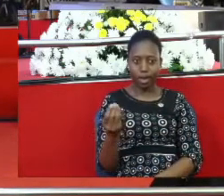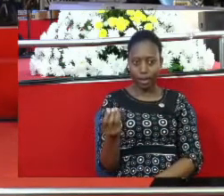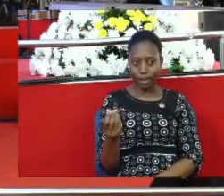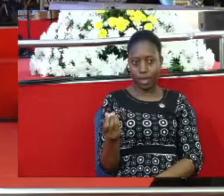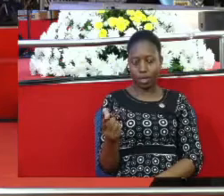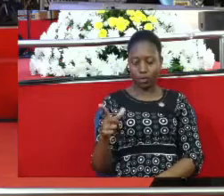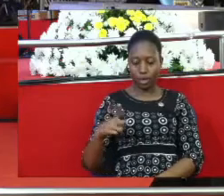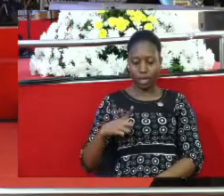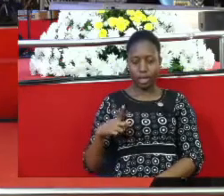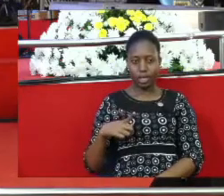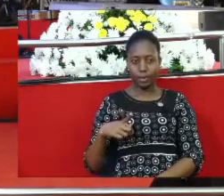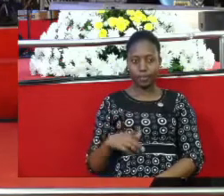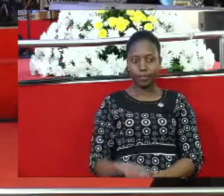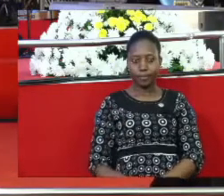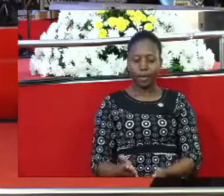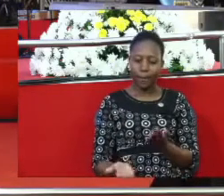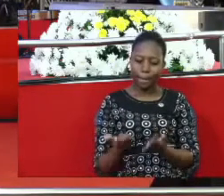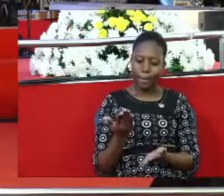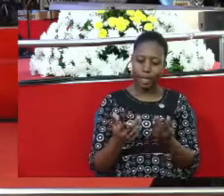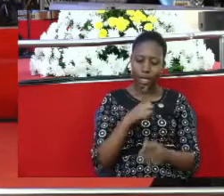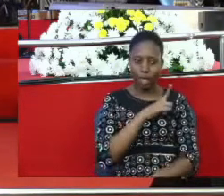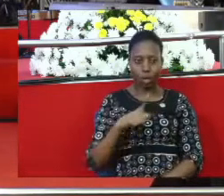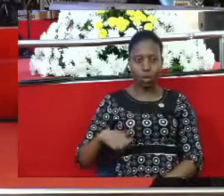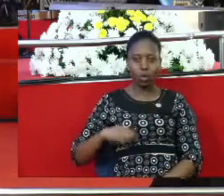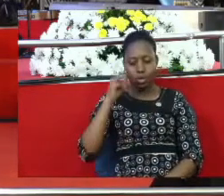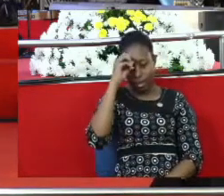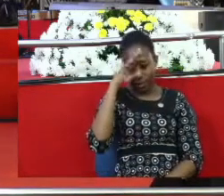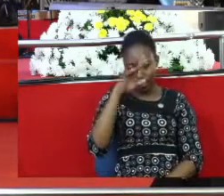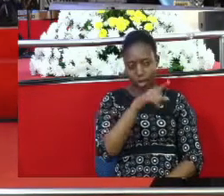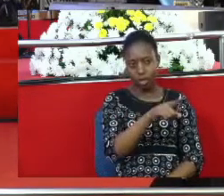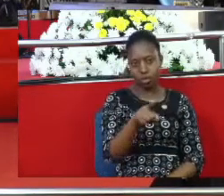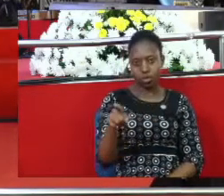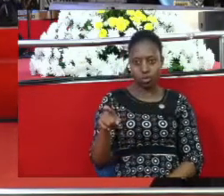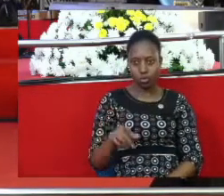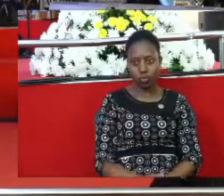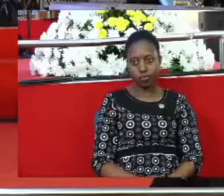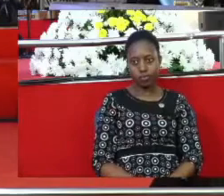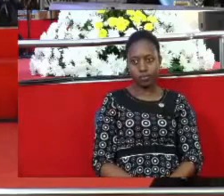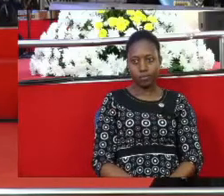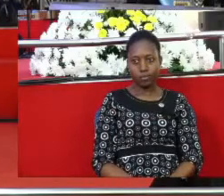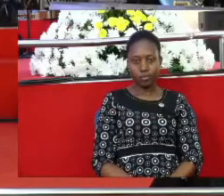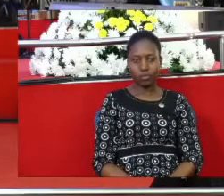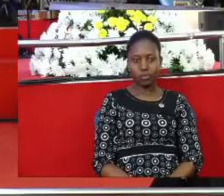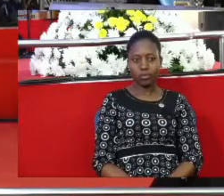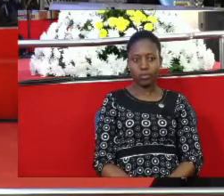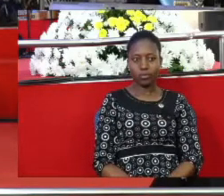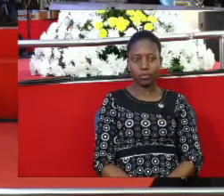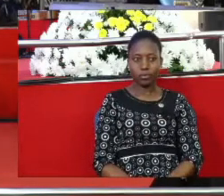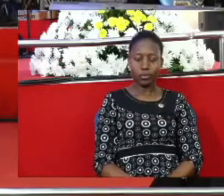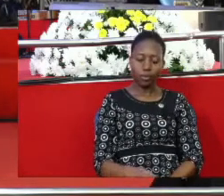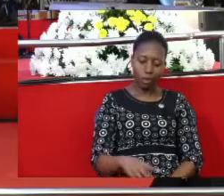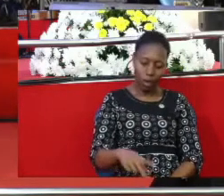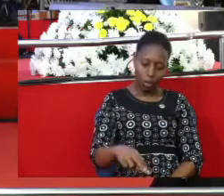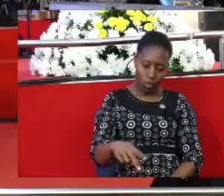May God surprise you. Be ready for surprises. Don't walk with, like people who are not waiting for. Walk like you're